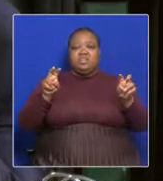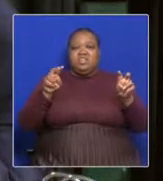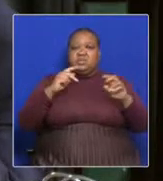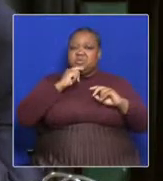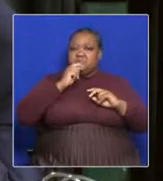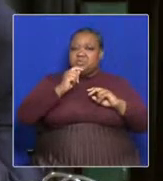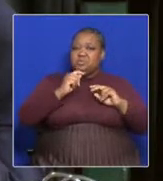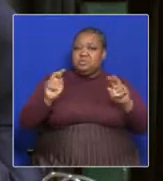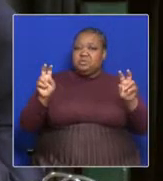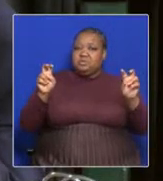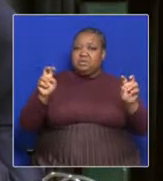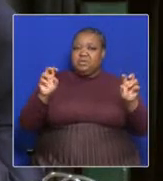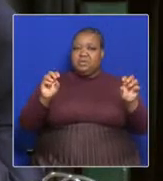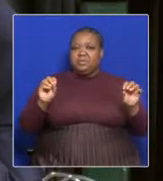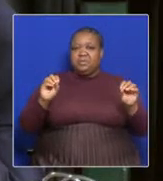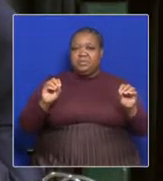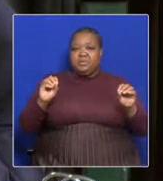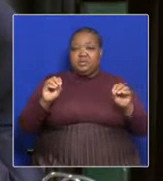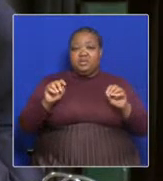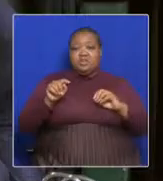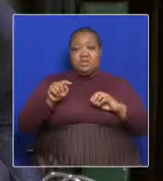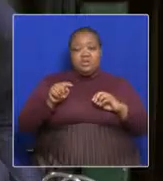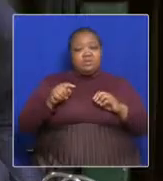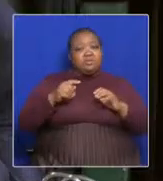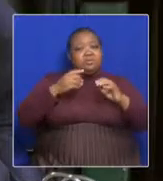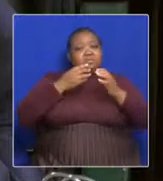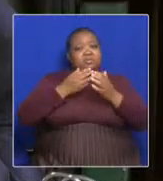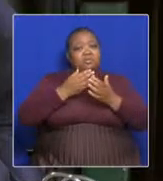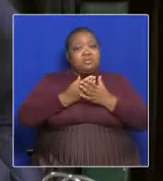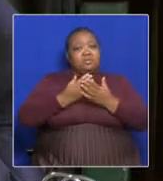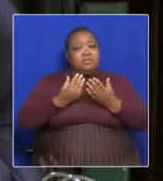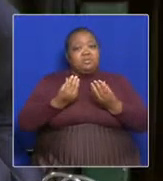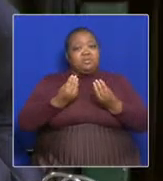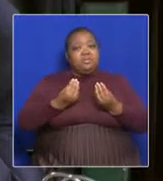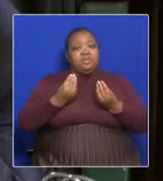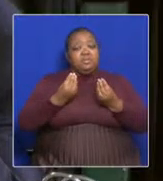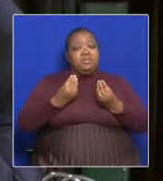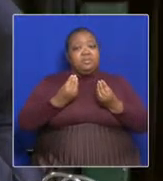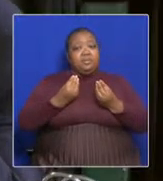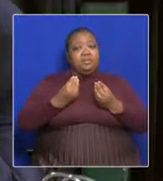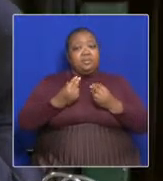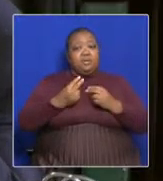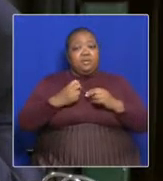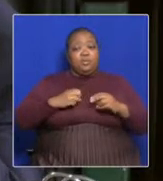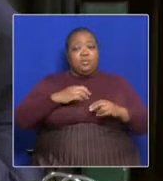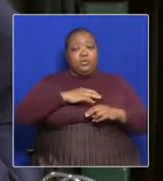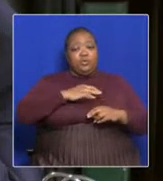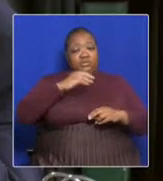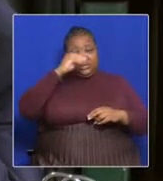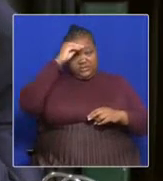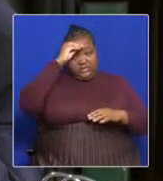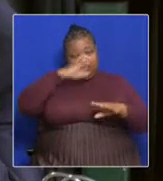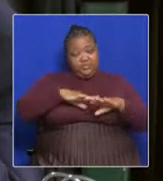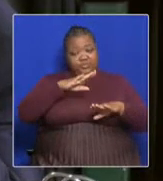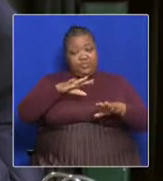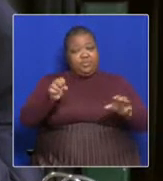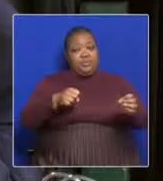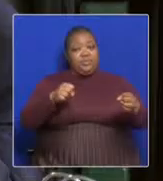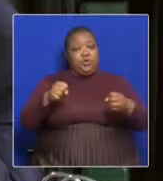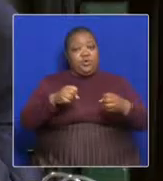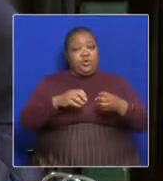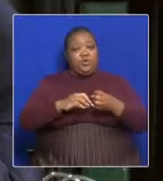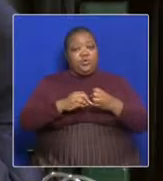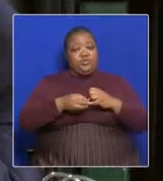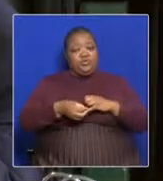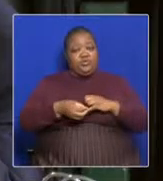either ought to have gotten reinforcement or tried to. And if